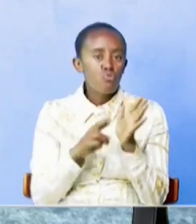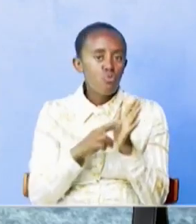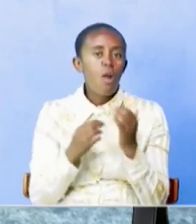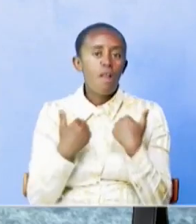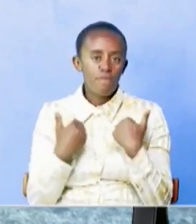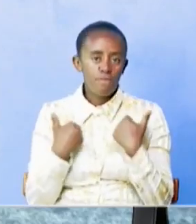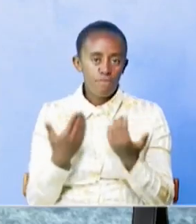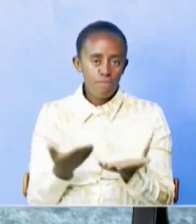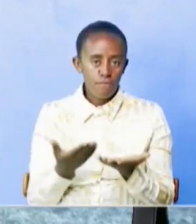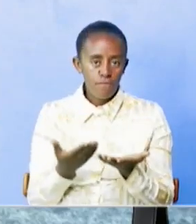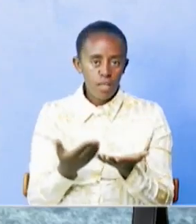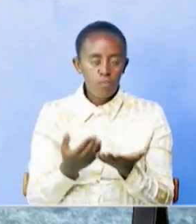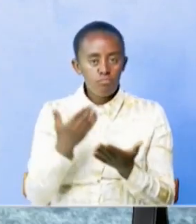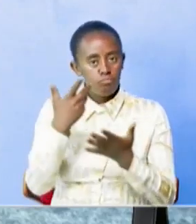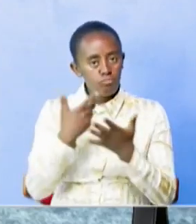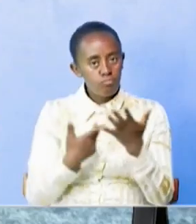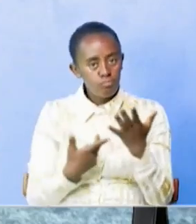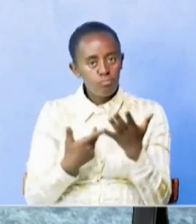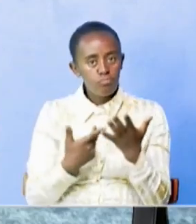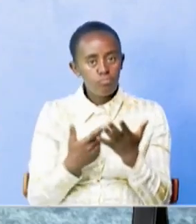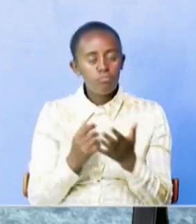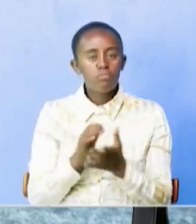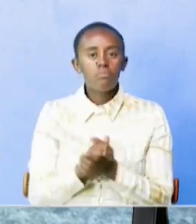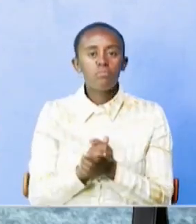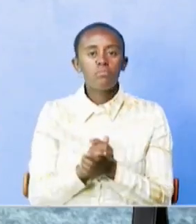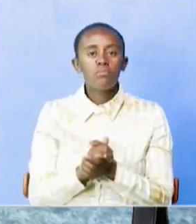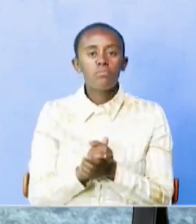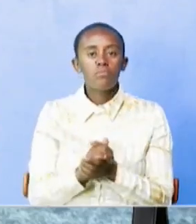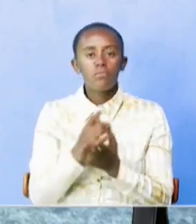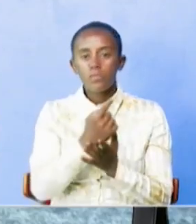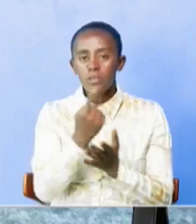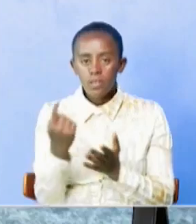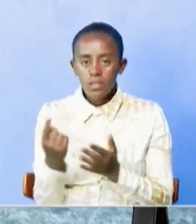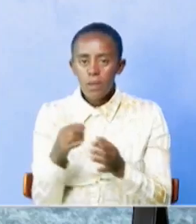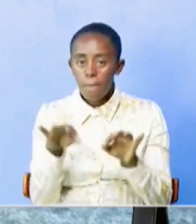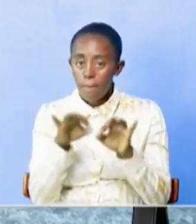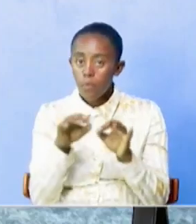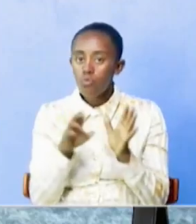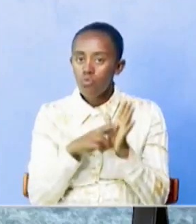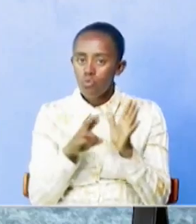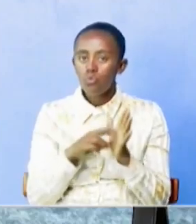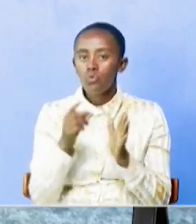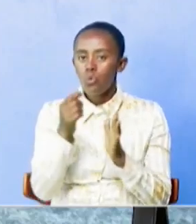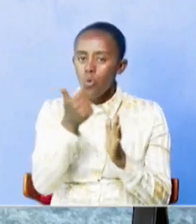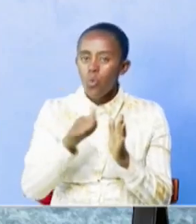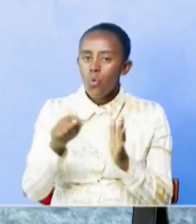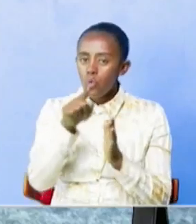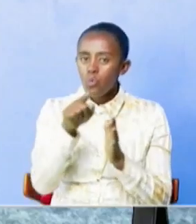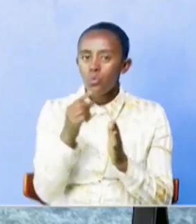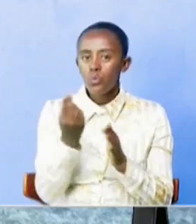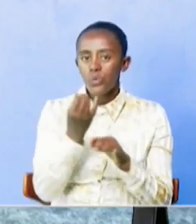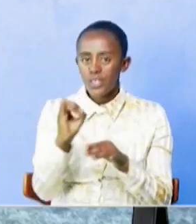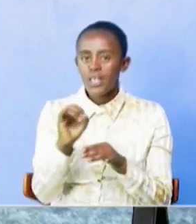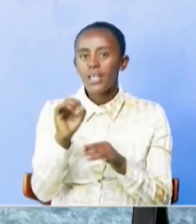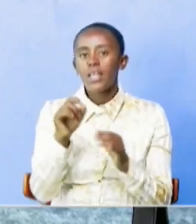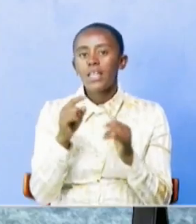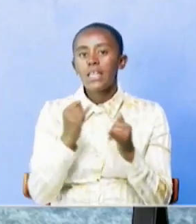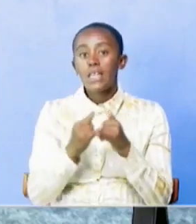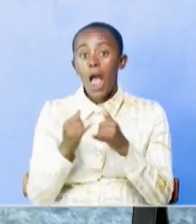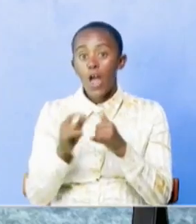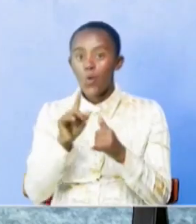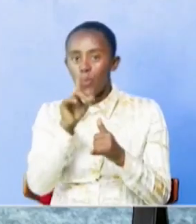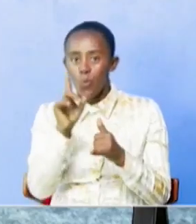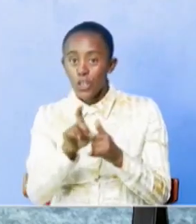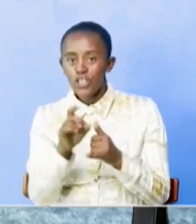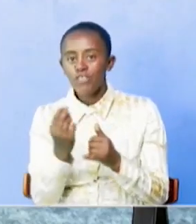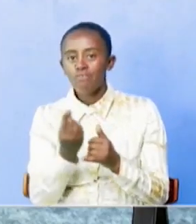whenever we are using tag question. There are important rules whenever we are using tag question. The